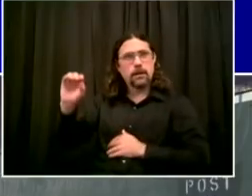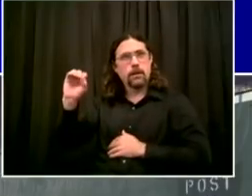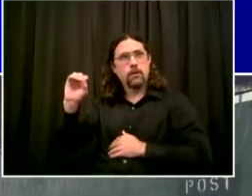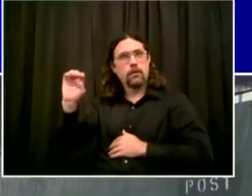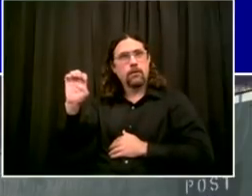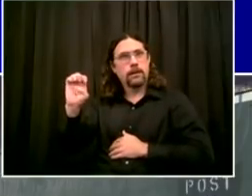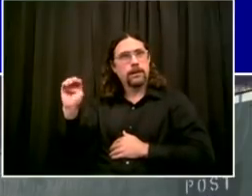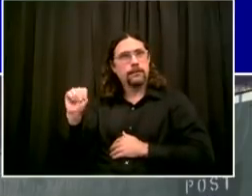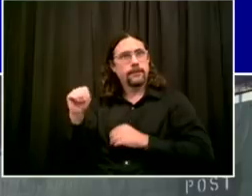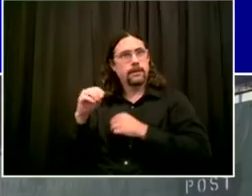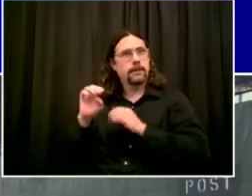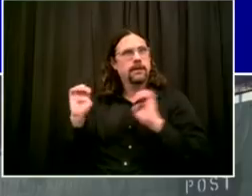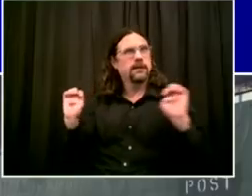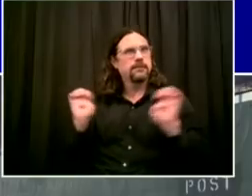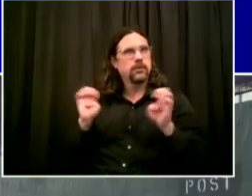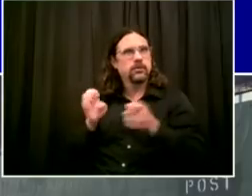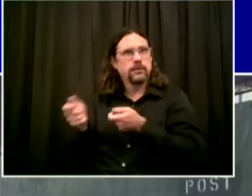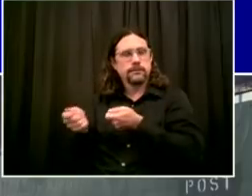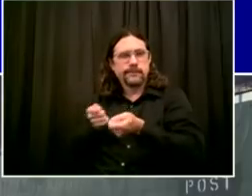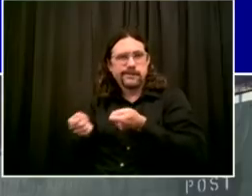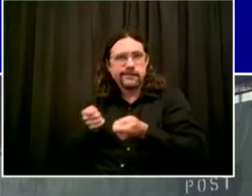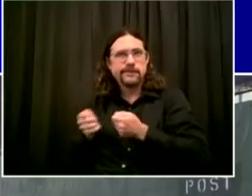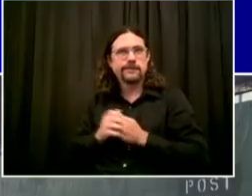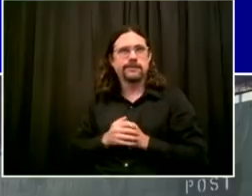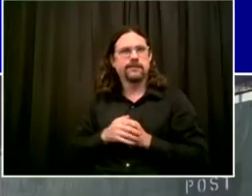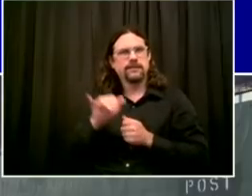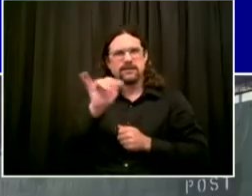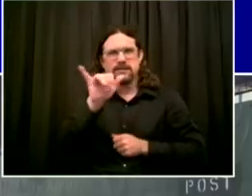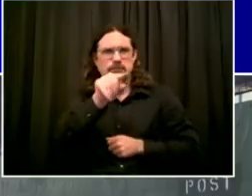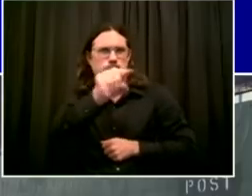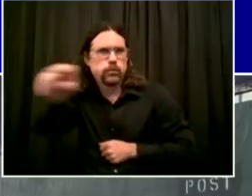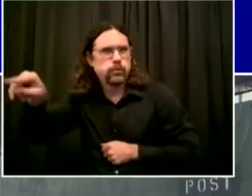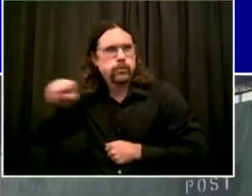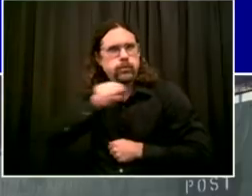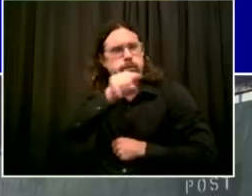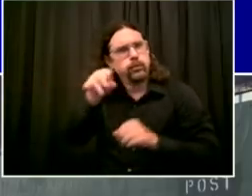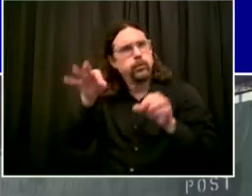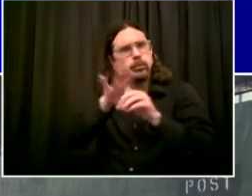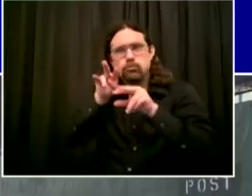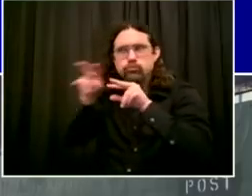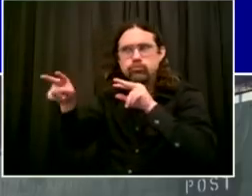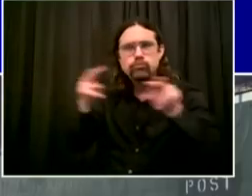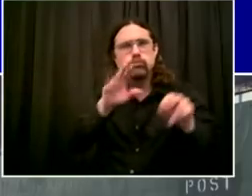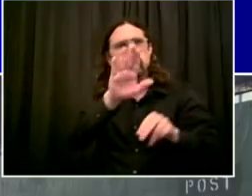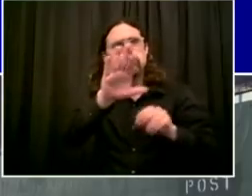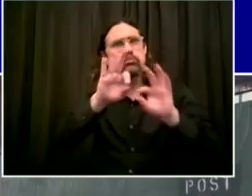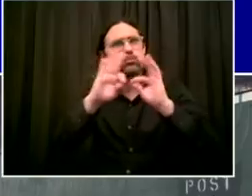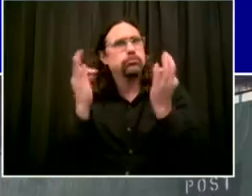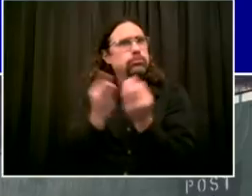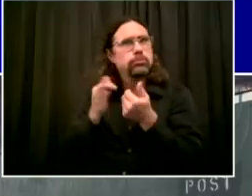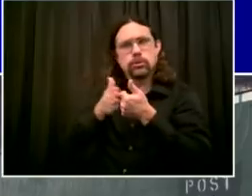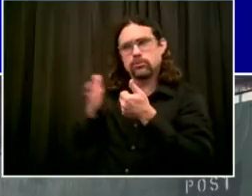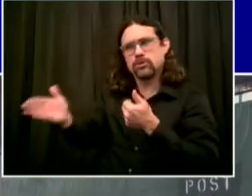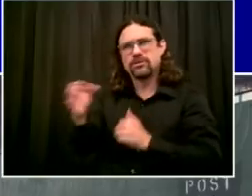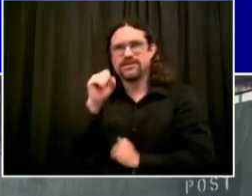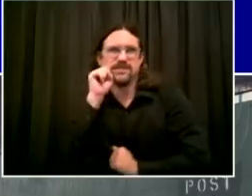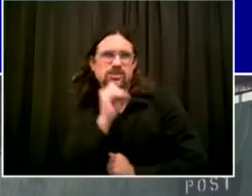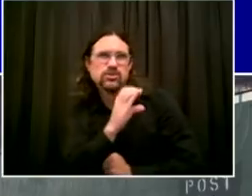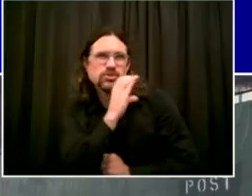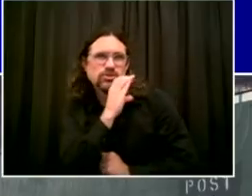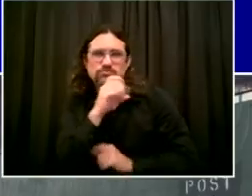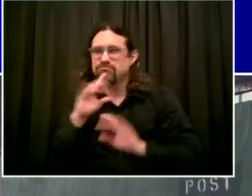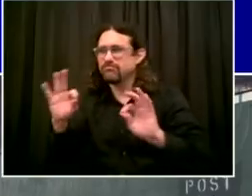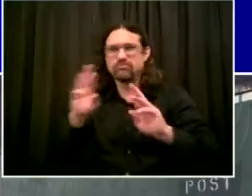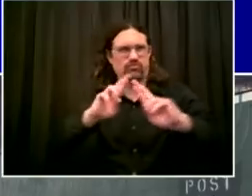seniors. Always be there for them whenever there's something like this bearing down on us, and see if they need anything. Now with that, let's